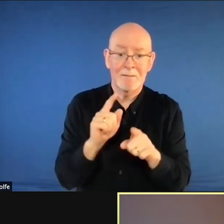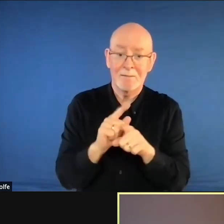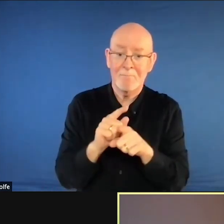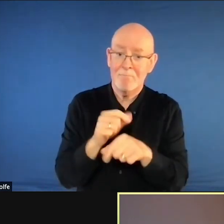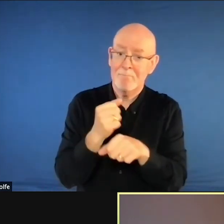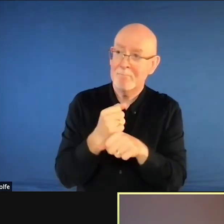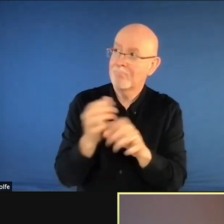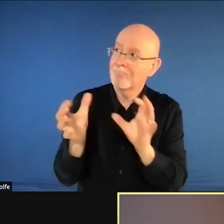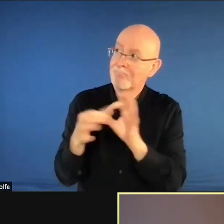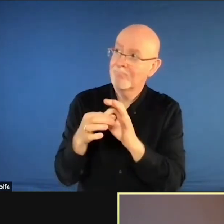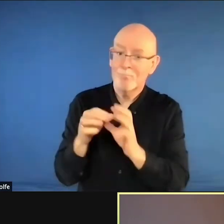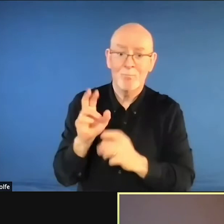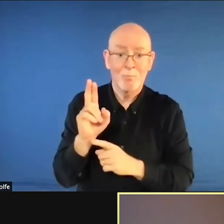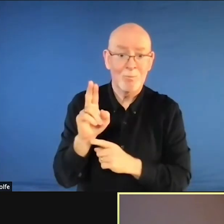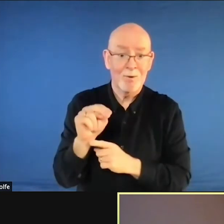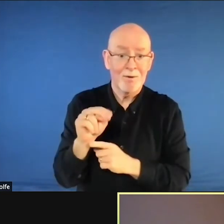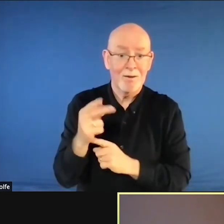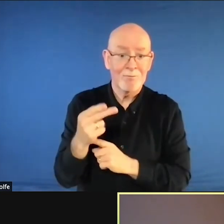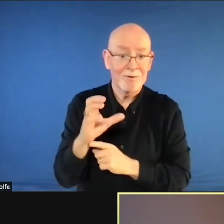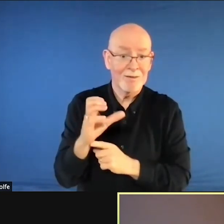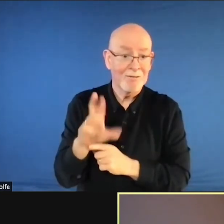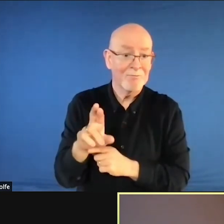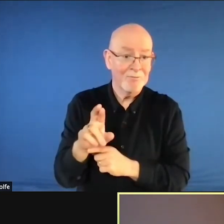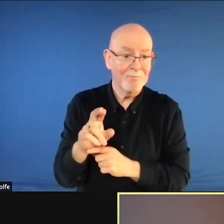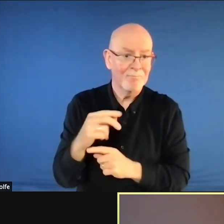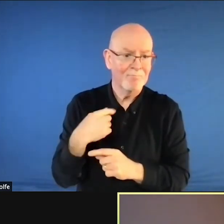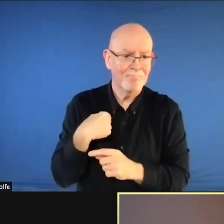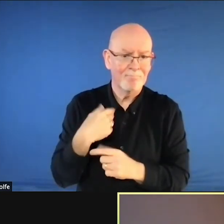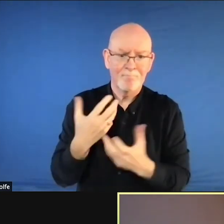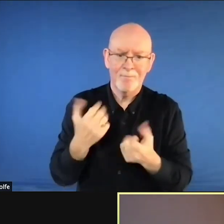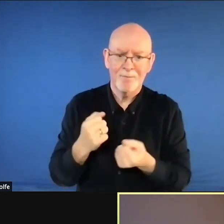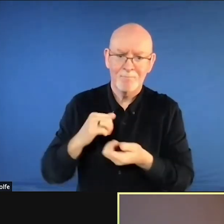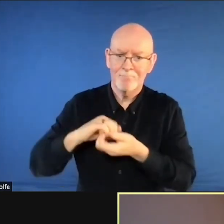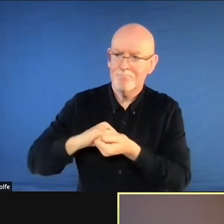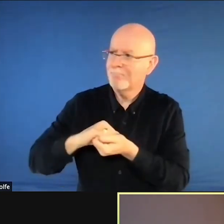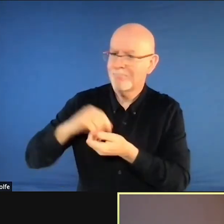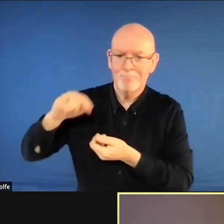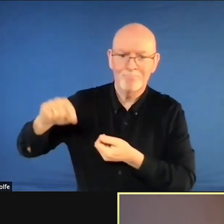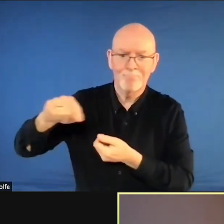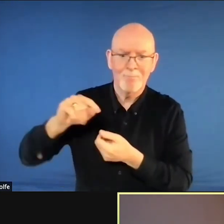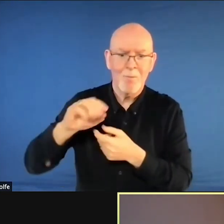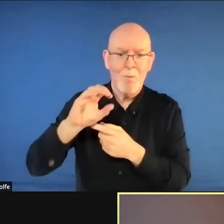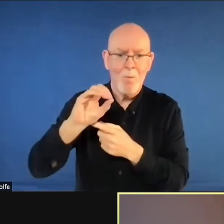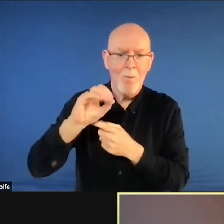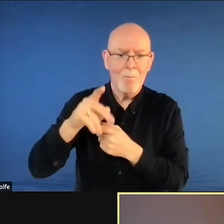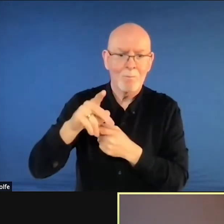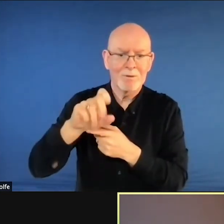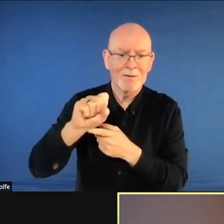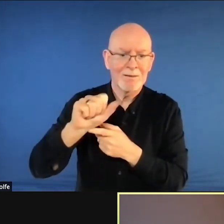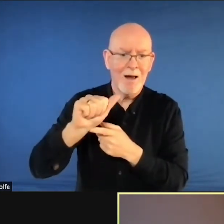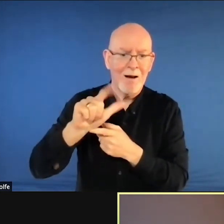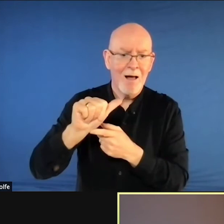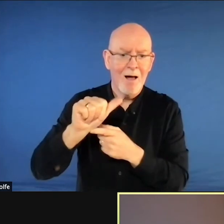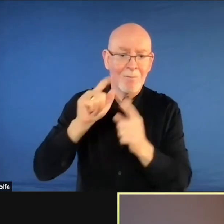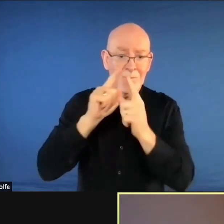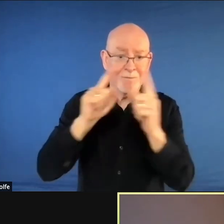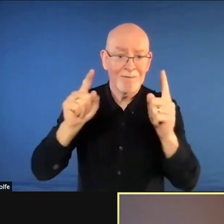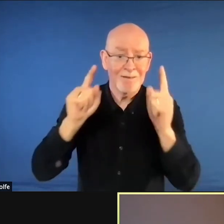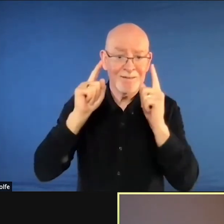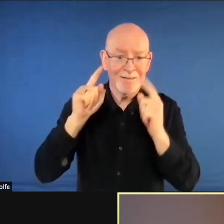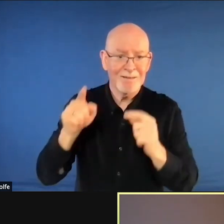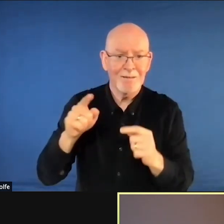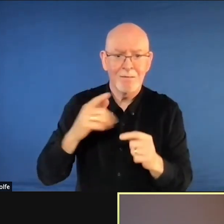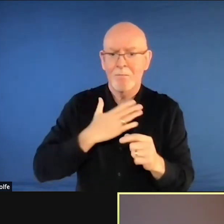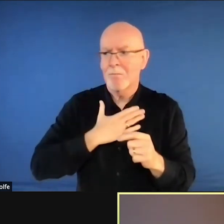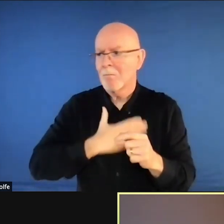to run a study on the population that had fled Mosul in